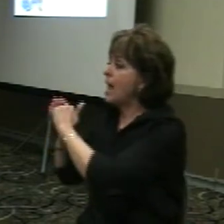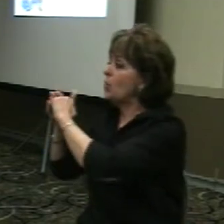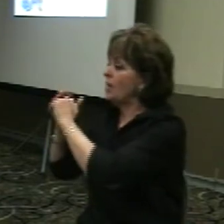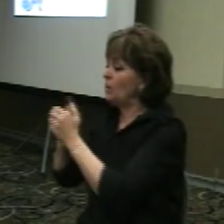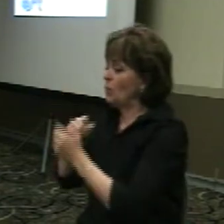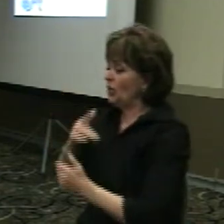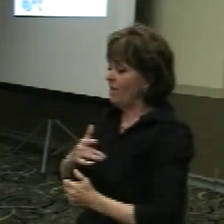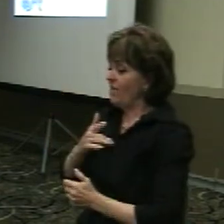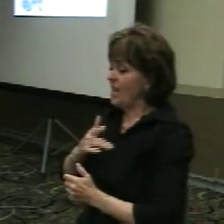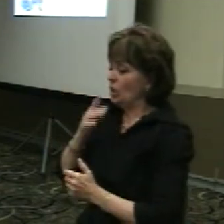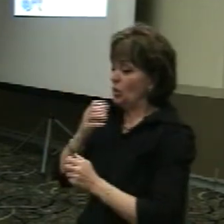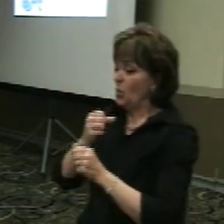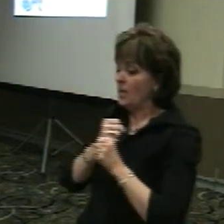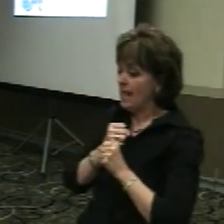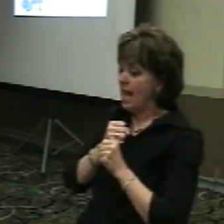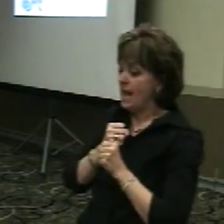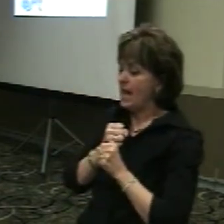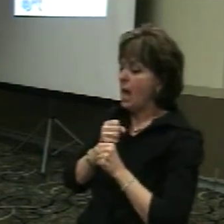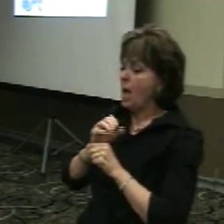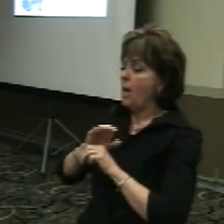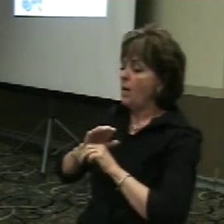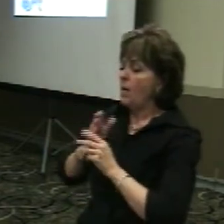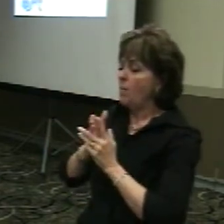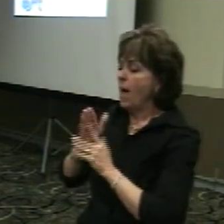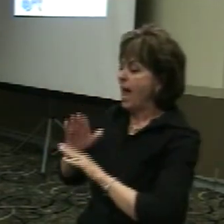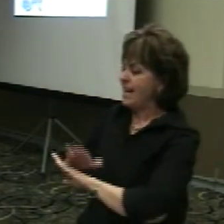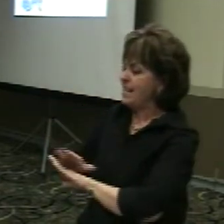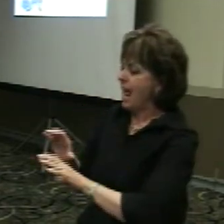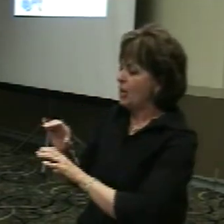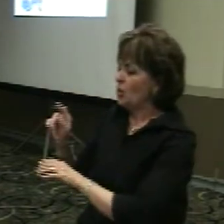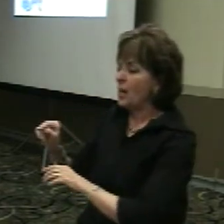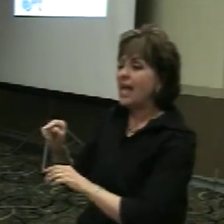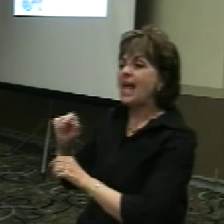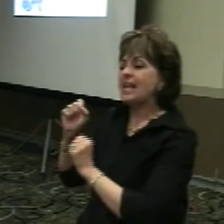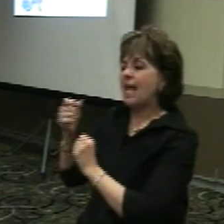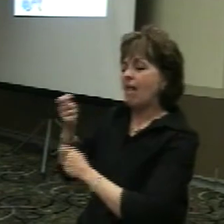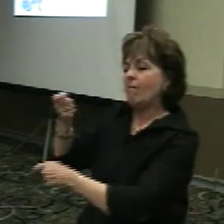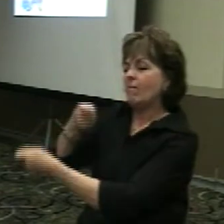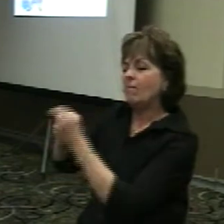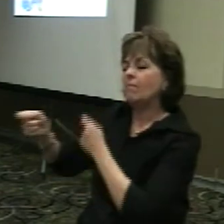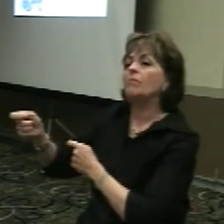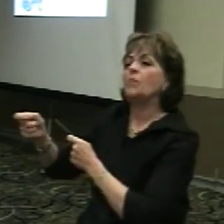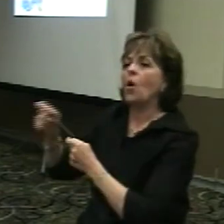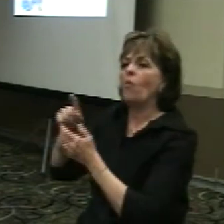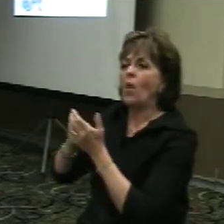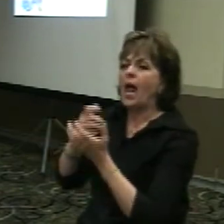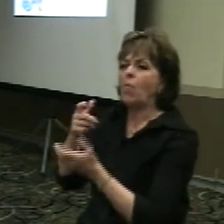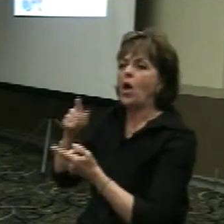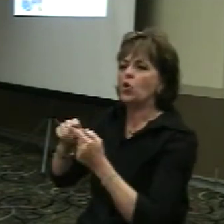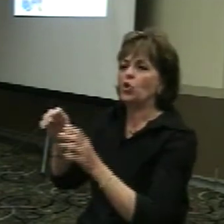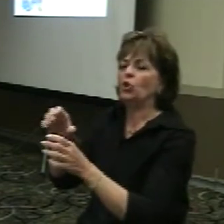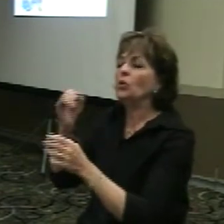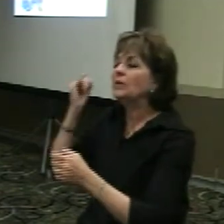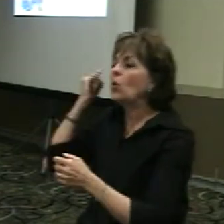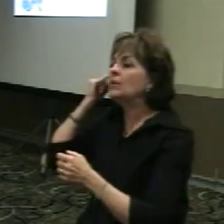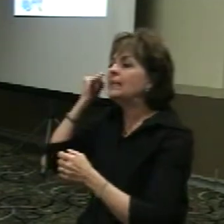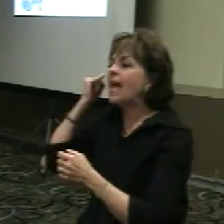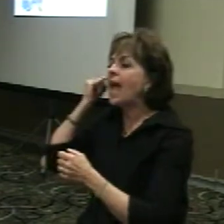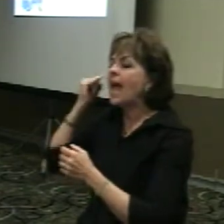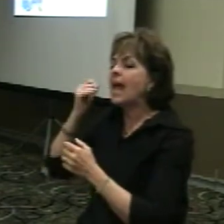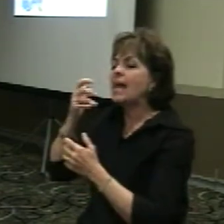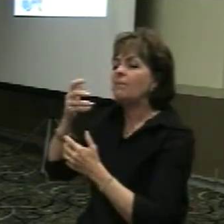she feels she's going to get by not doing it? Can I put that in place in what I want her to do? So let's say that it is